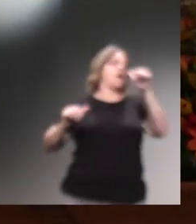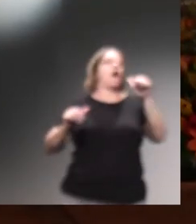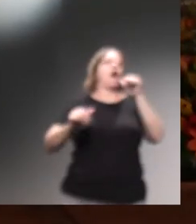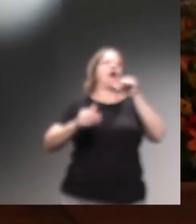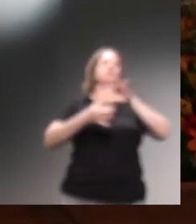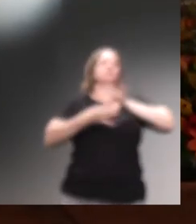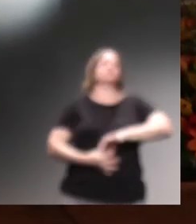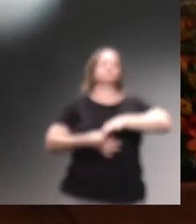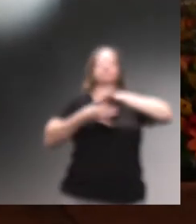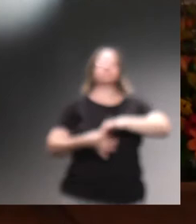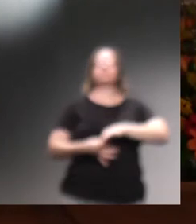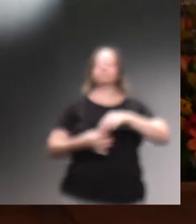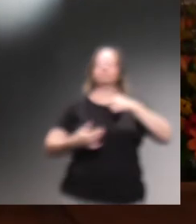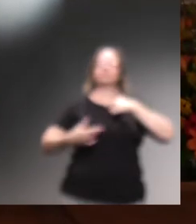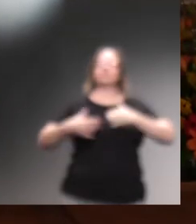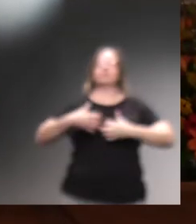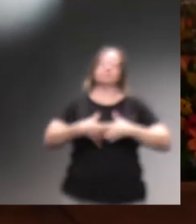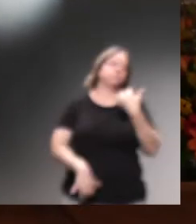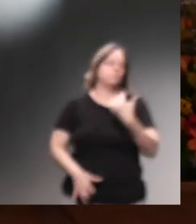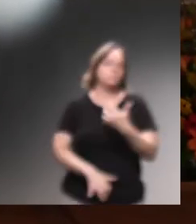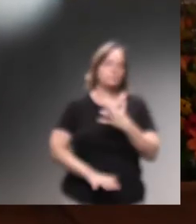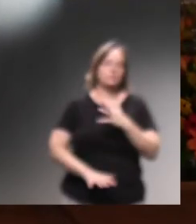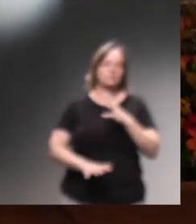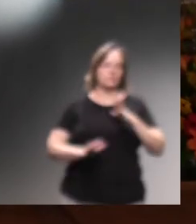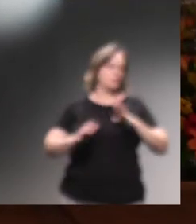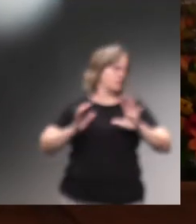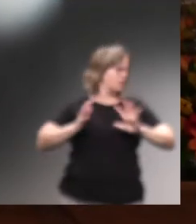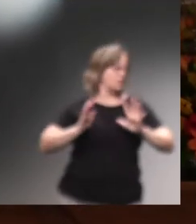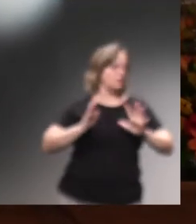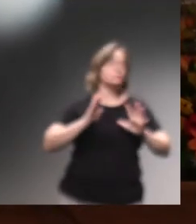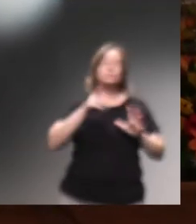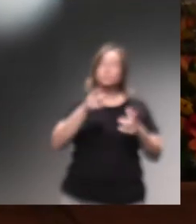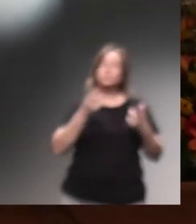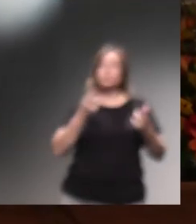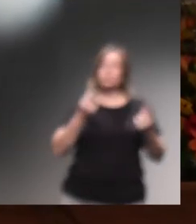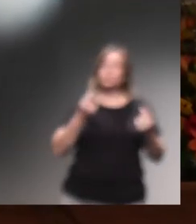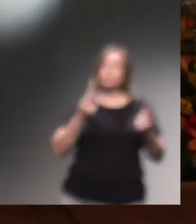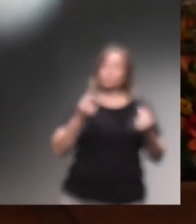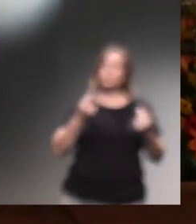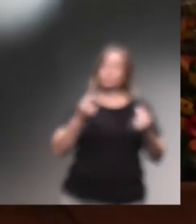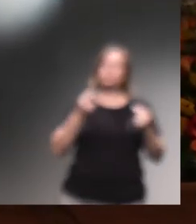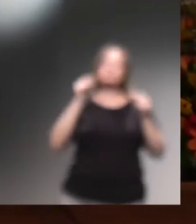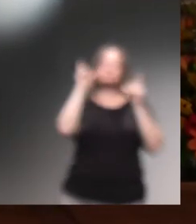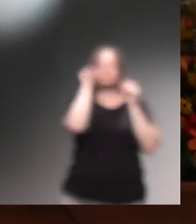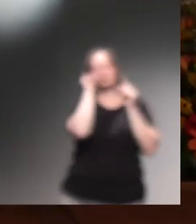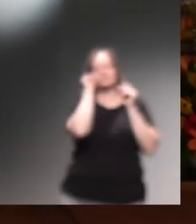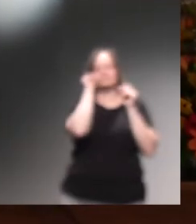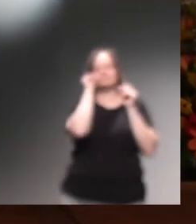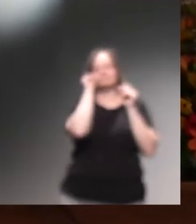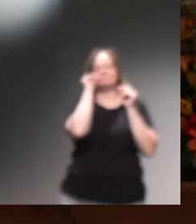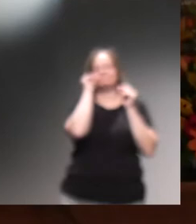this is going to be difficult. I need a little bit of strength. All you have to do is close your eyes,